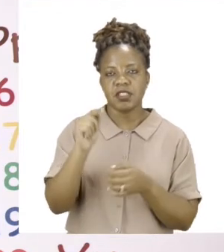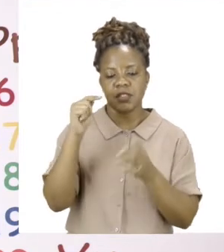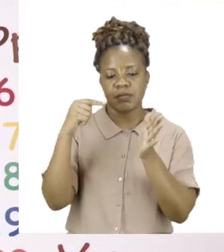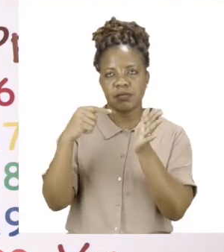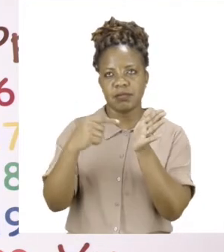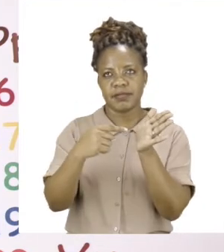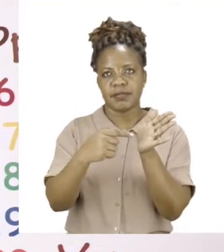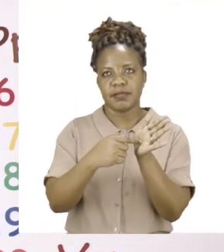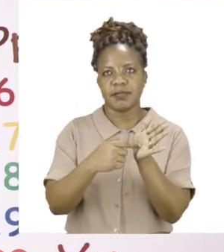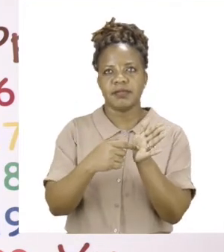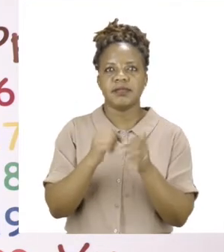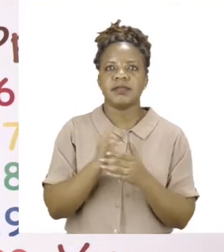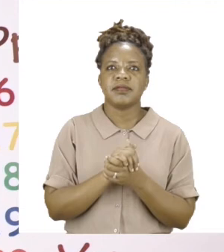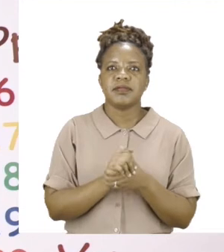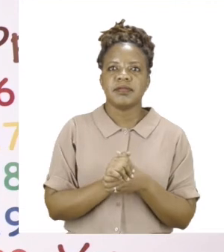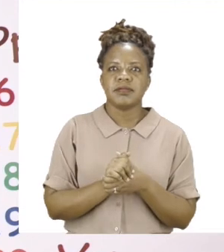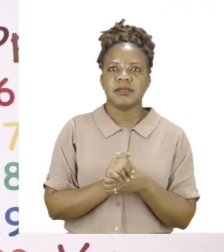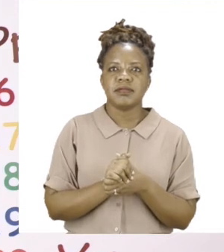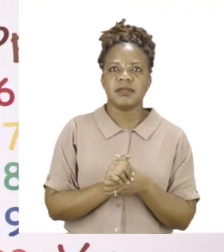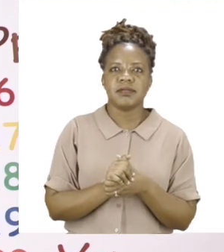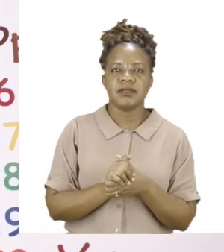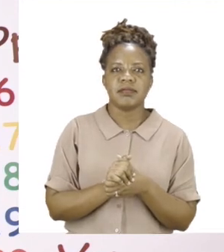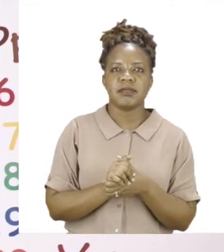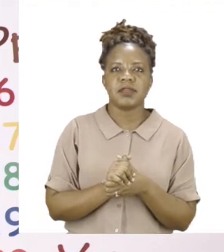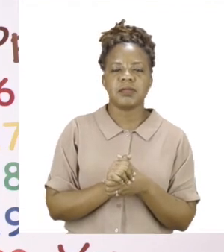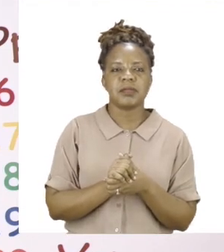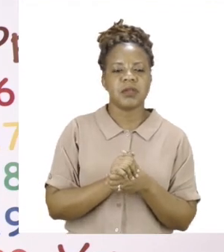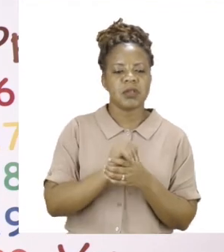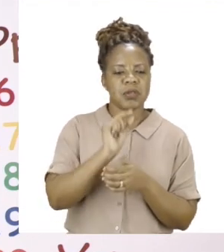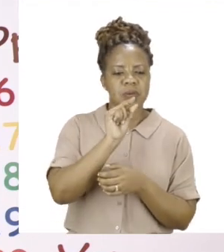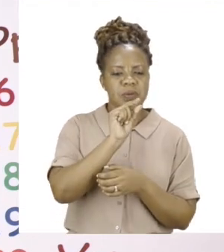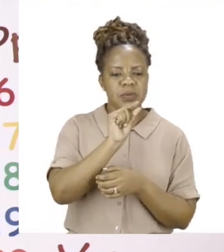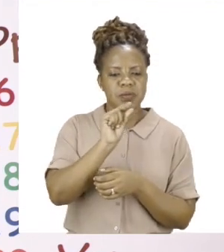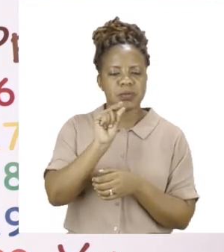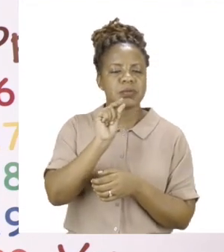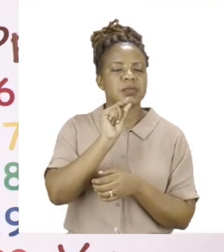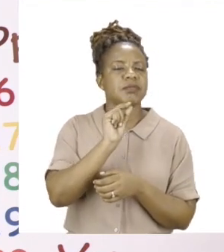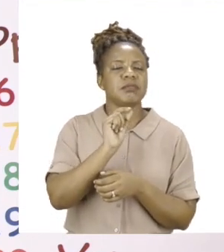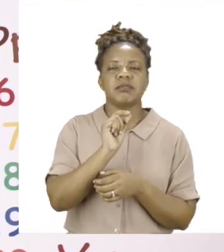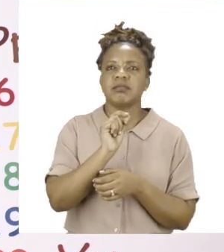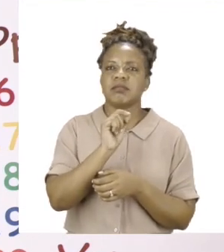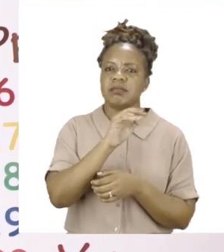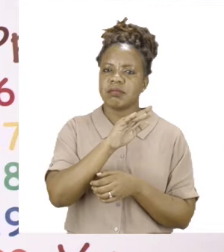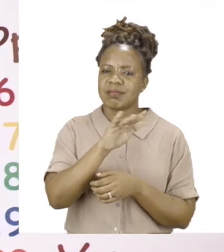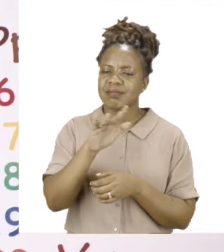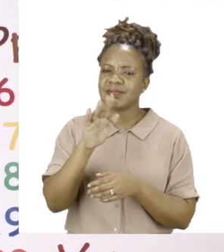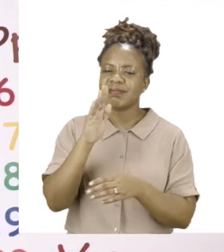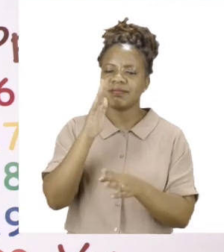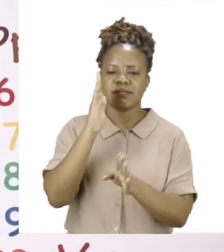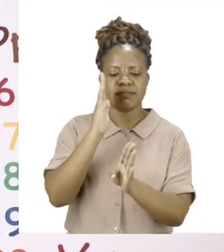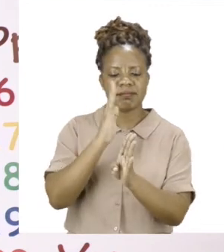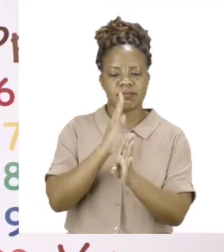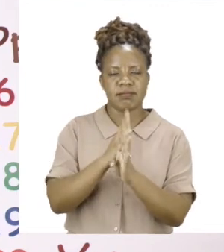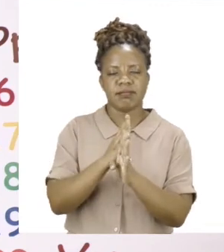flower. Make sure that you are shaping your letters correctly, boys and girls, so that when you are reading your